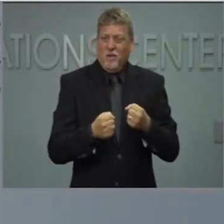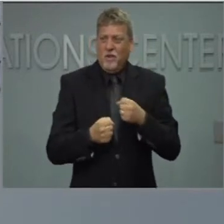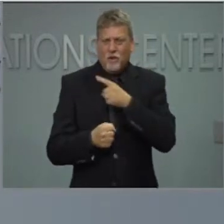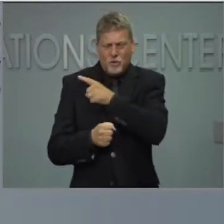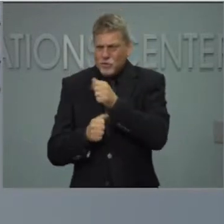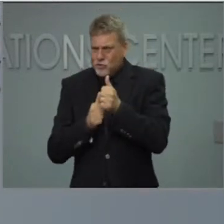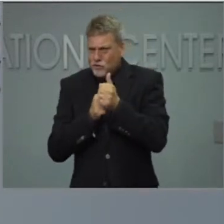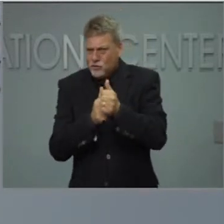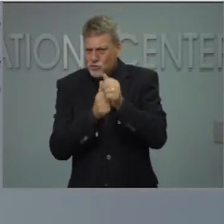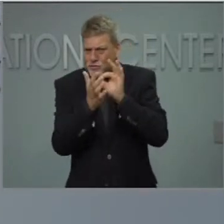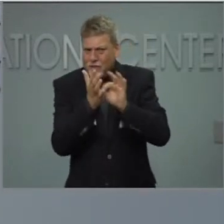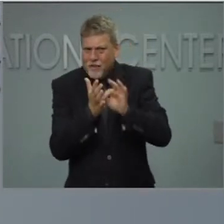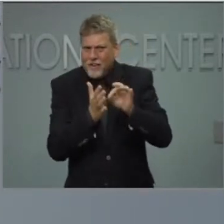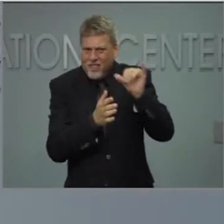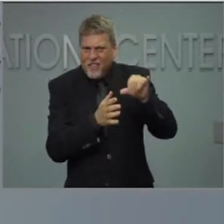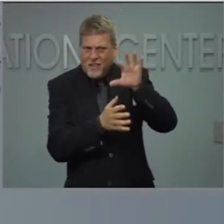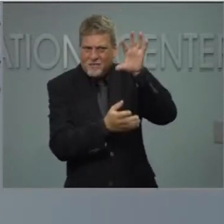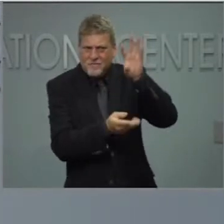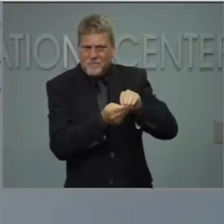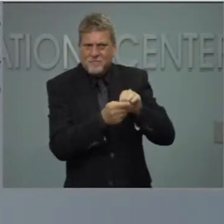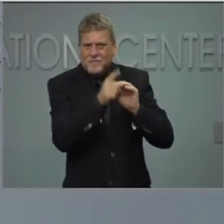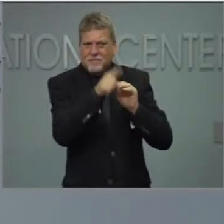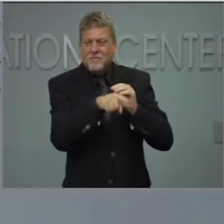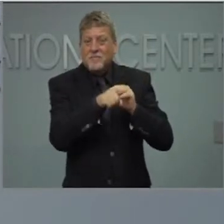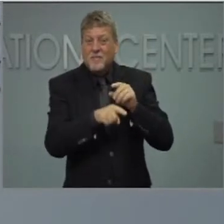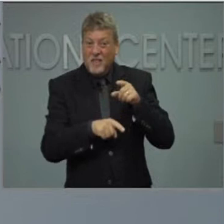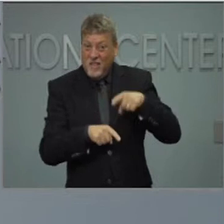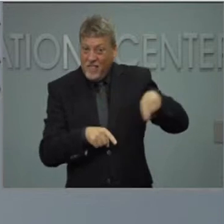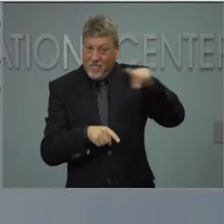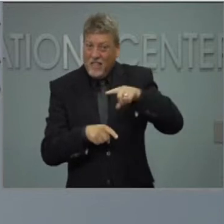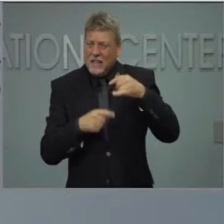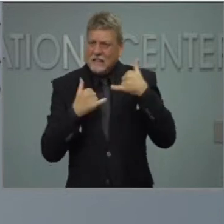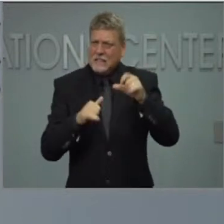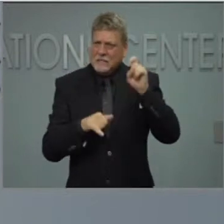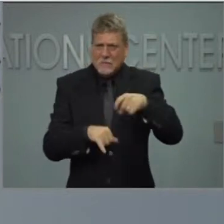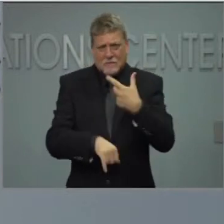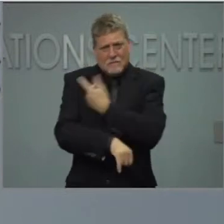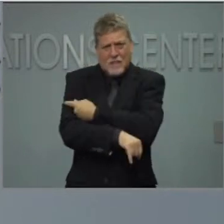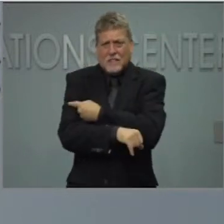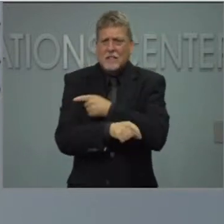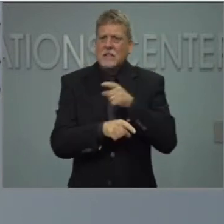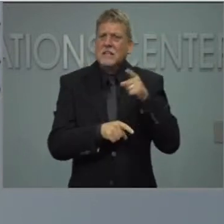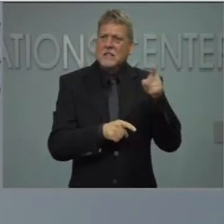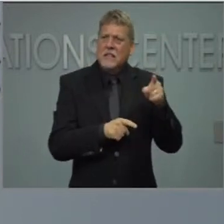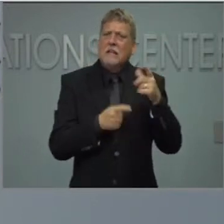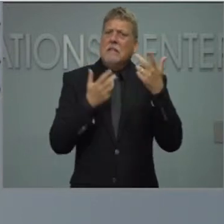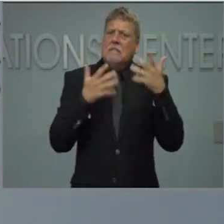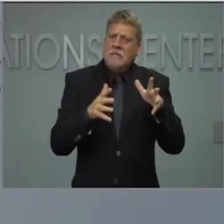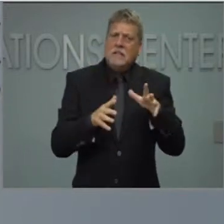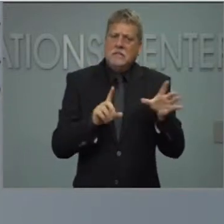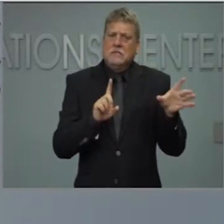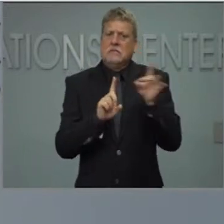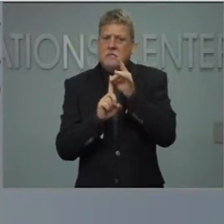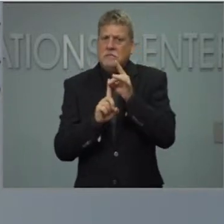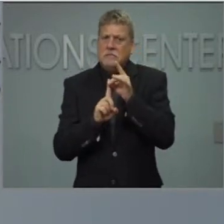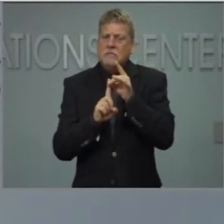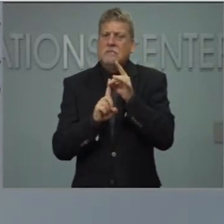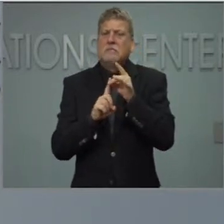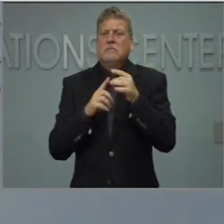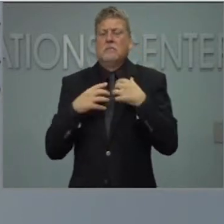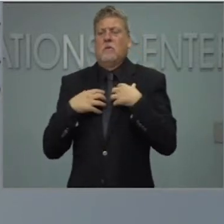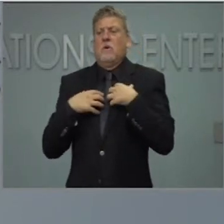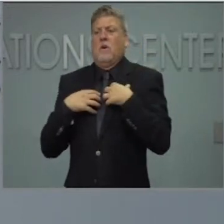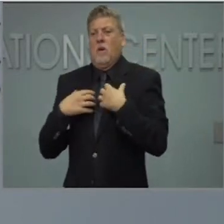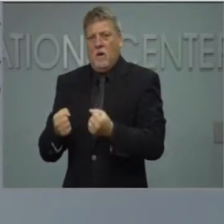folks have, and why do those folks also still need to get vaccinated if they have successfully recovered and still possess